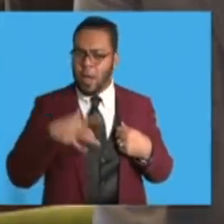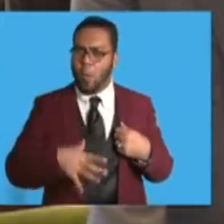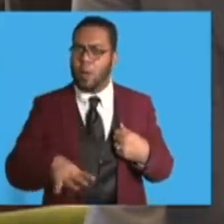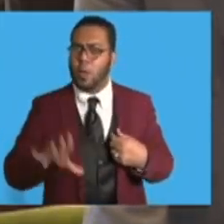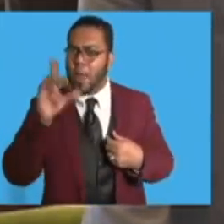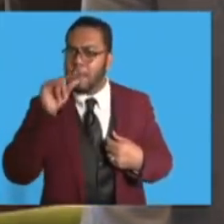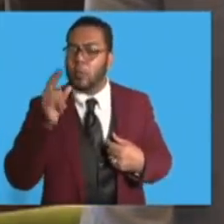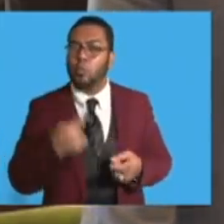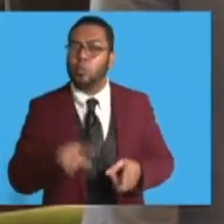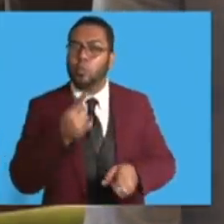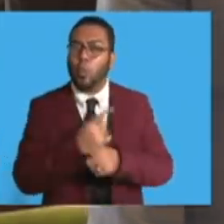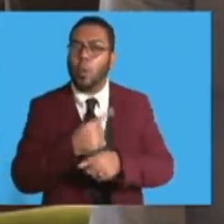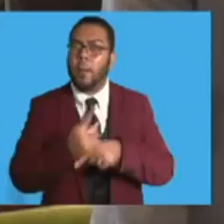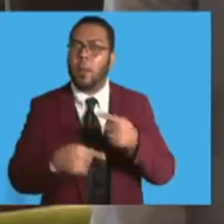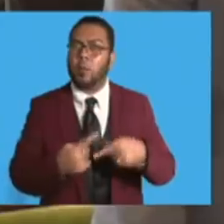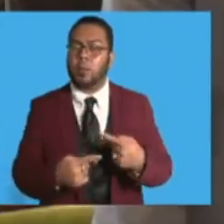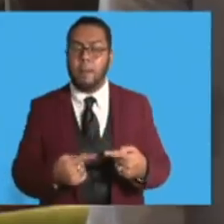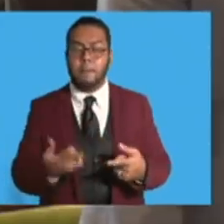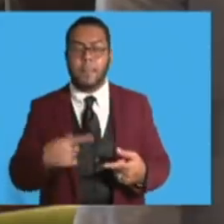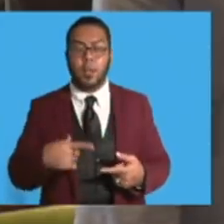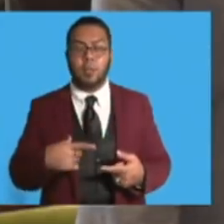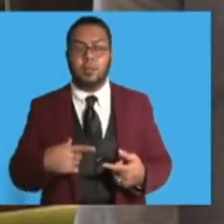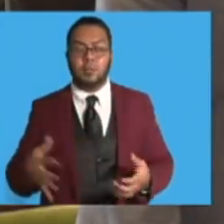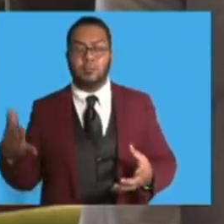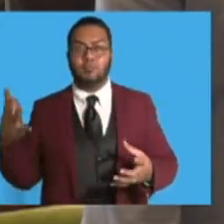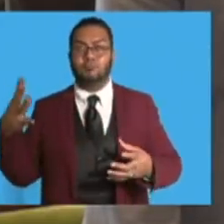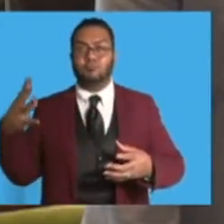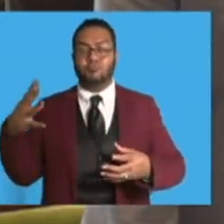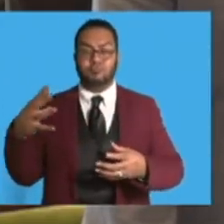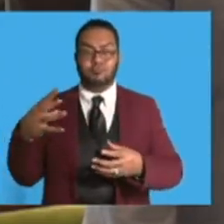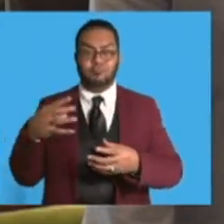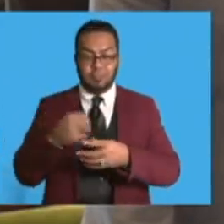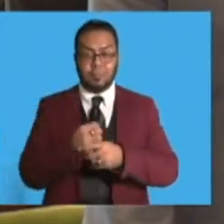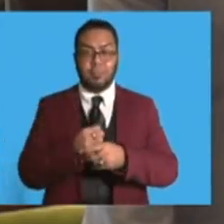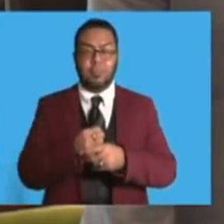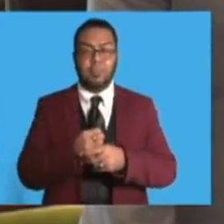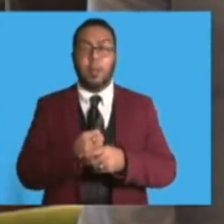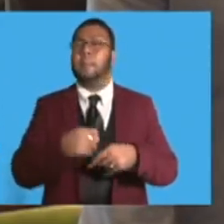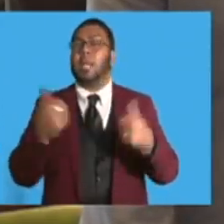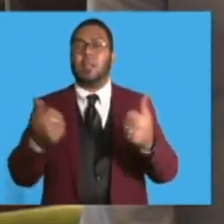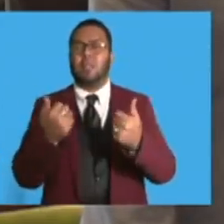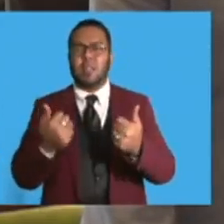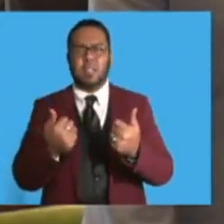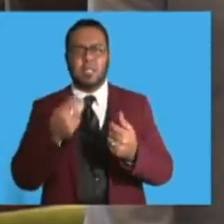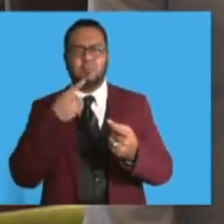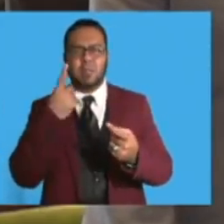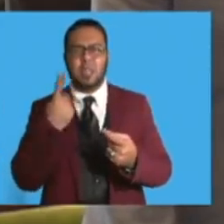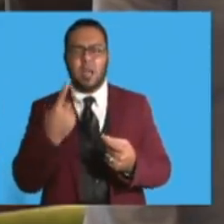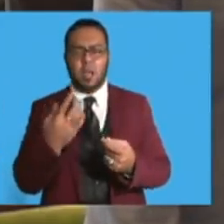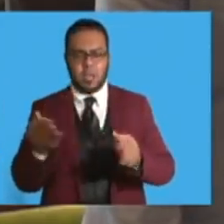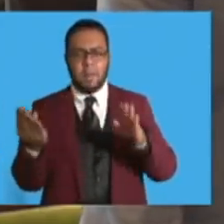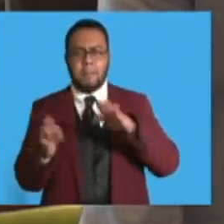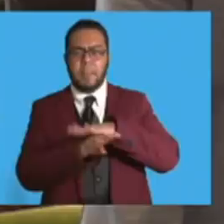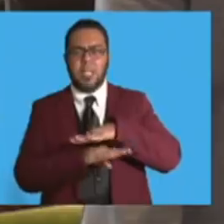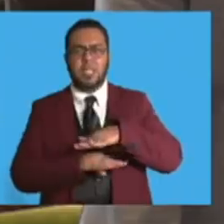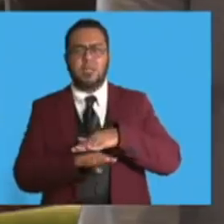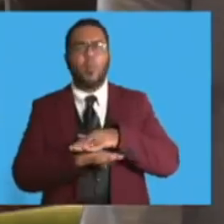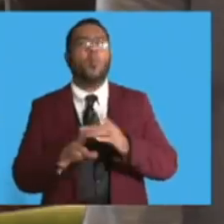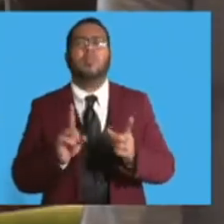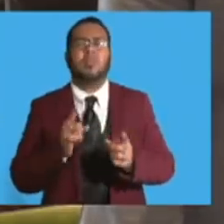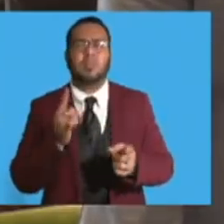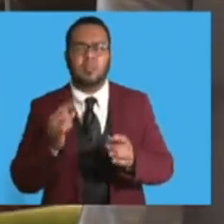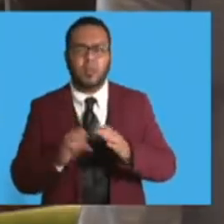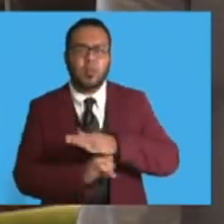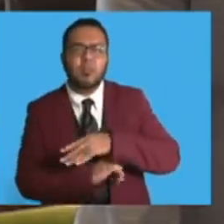able to address, because the entire premise for most of the speakers on the other side is based on the politics of